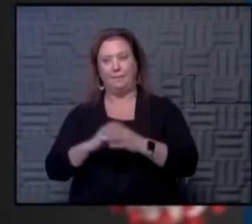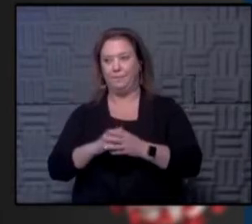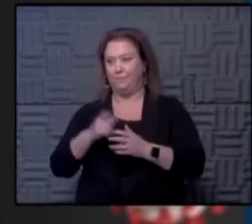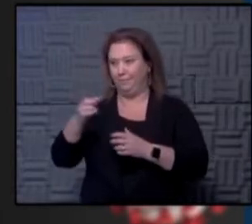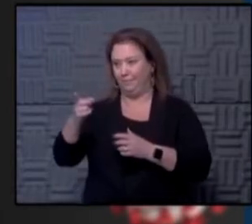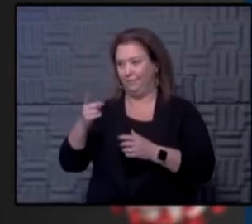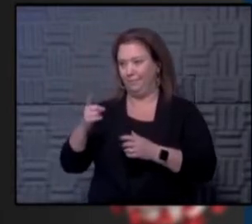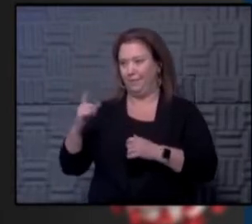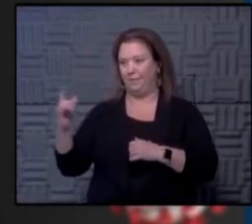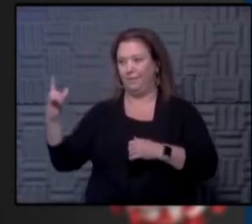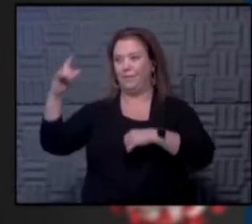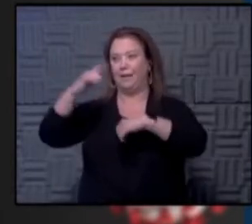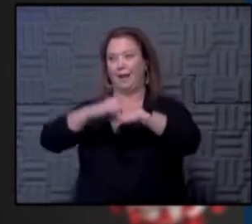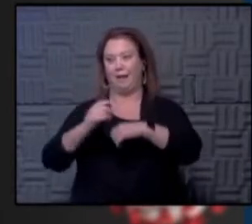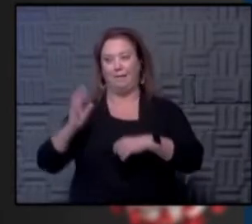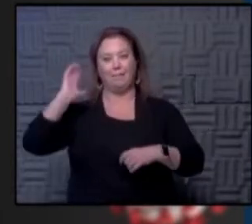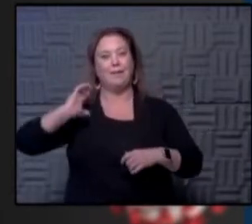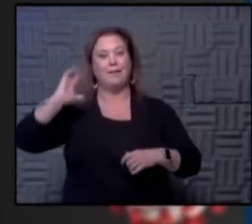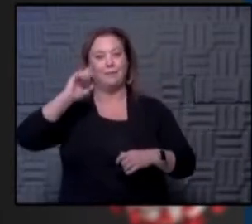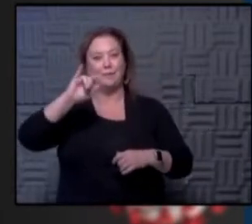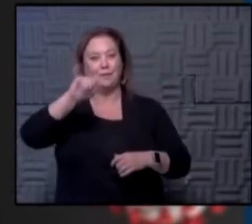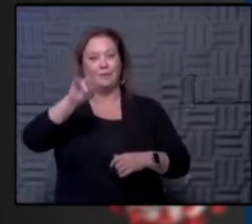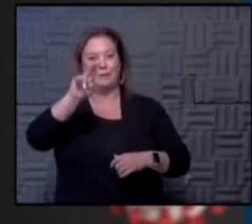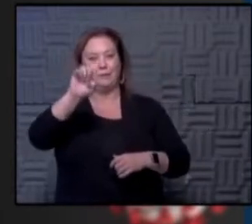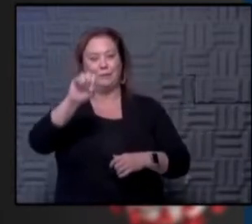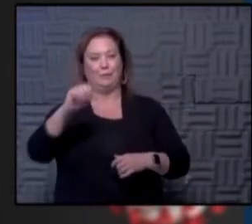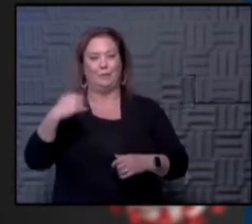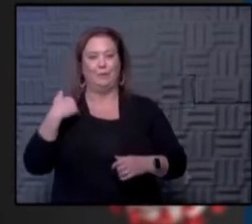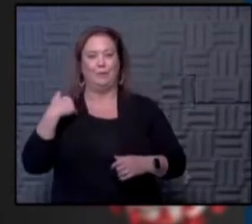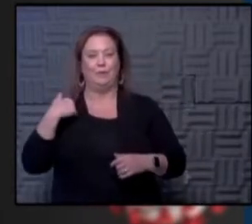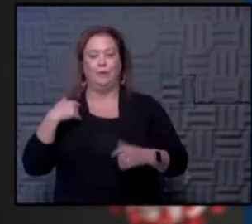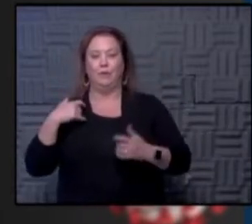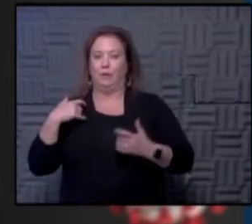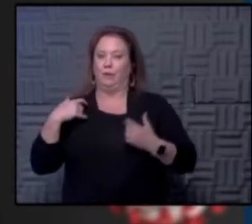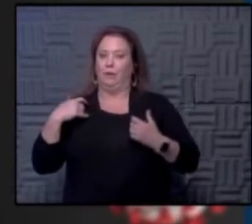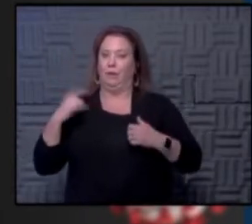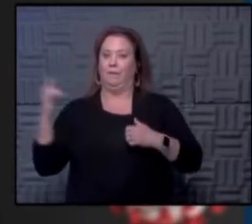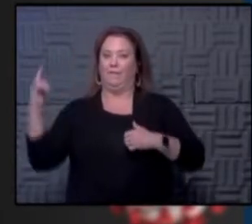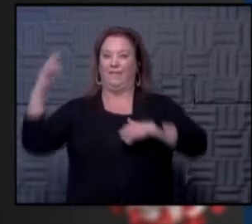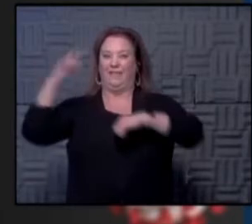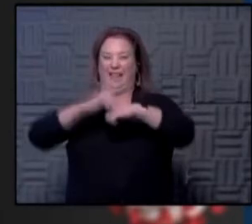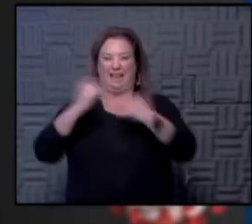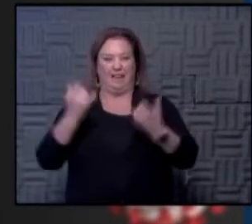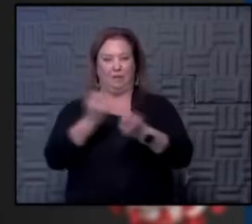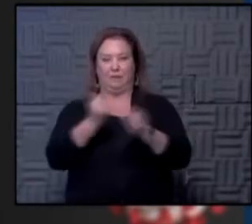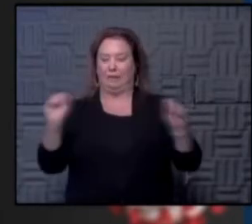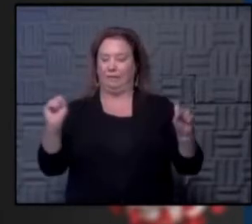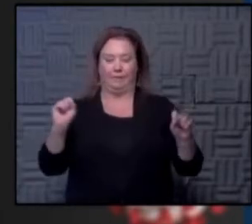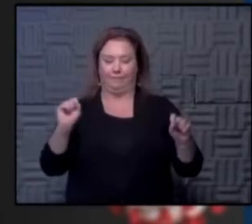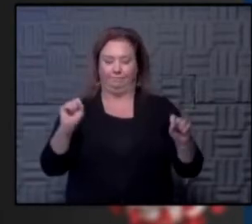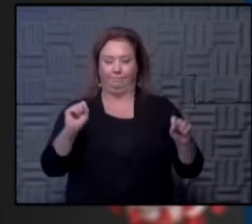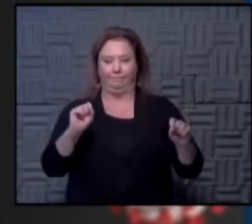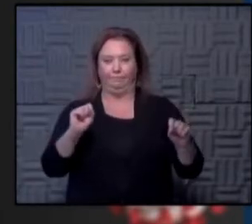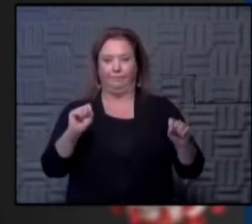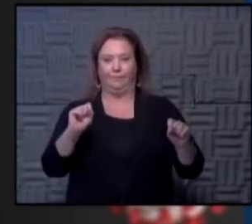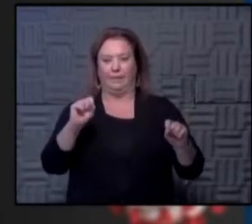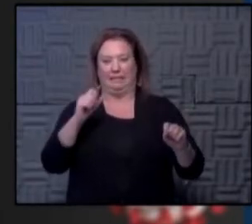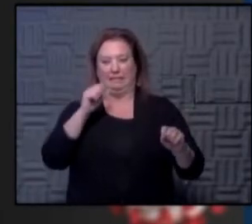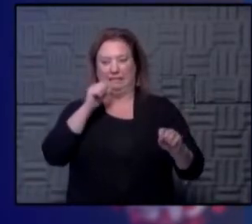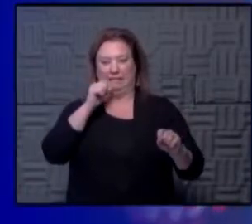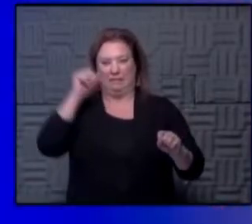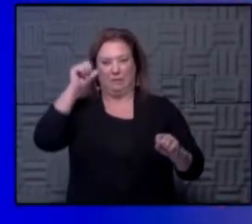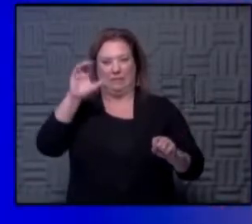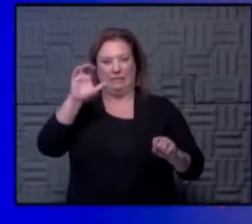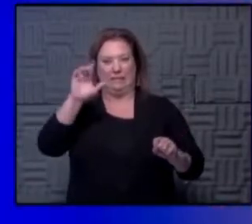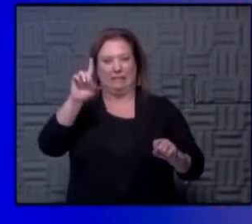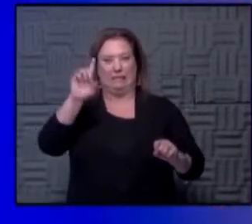there. I did it a long time ago in June. I don't know that traveling now is safe. Again, remember, the CDC just yesterday